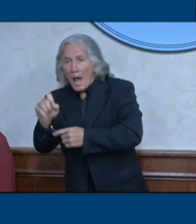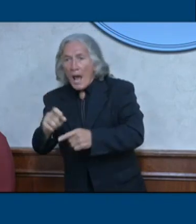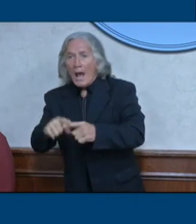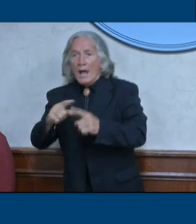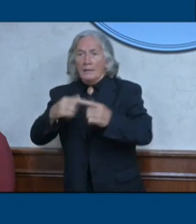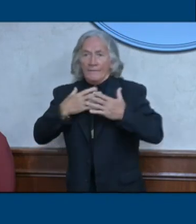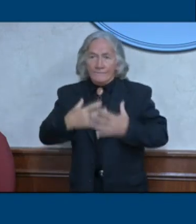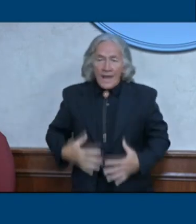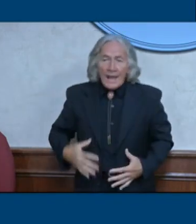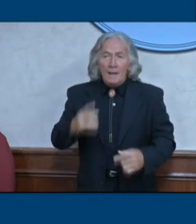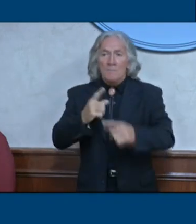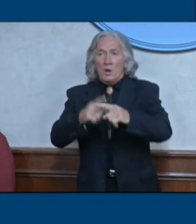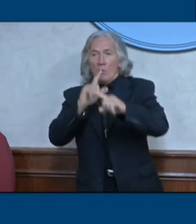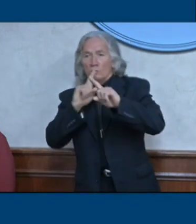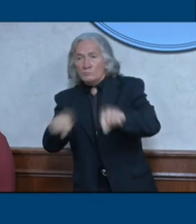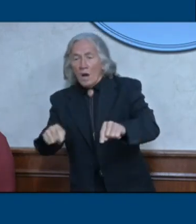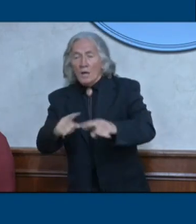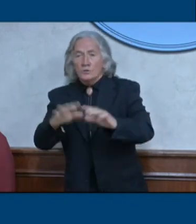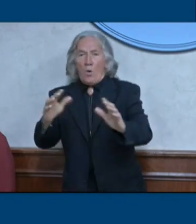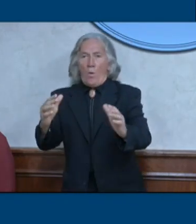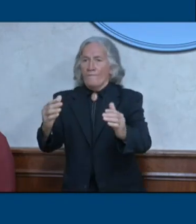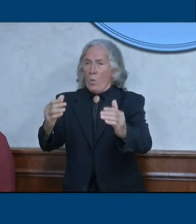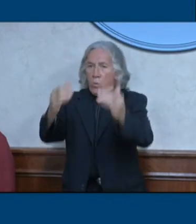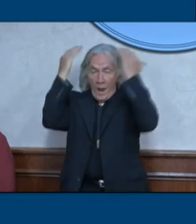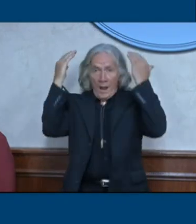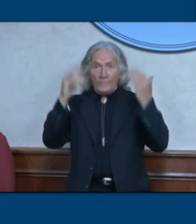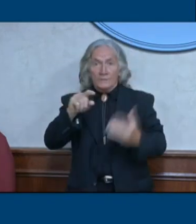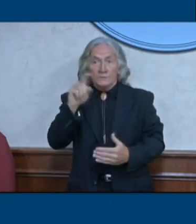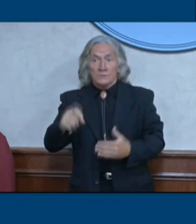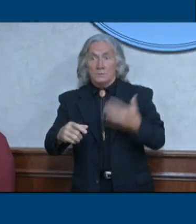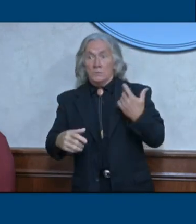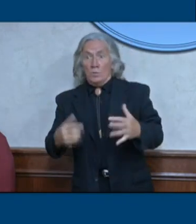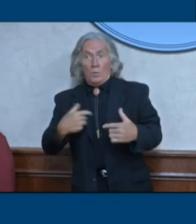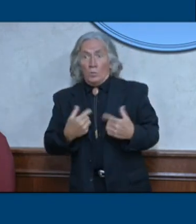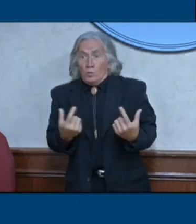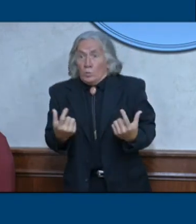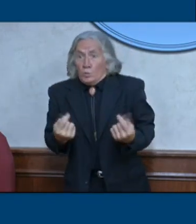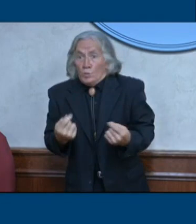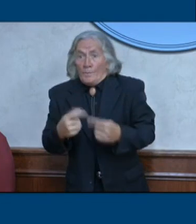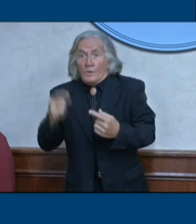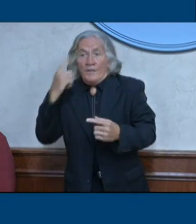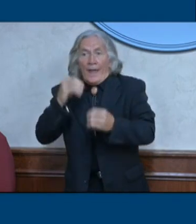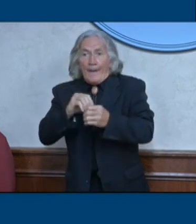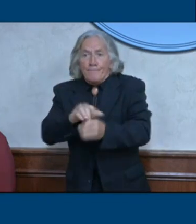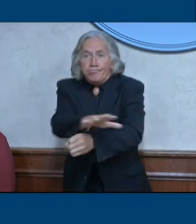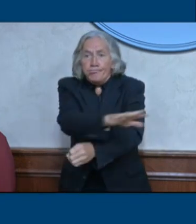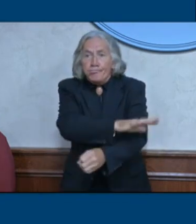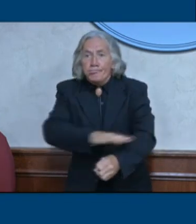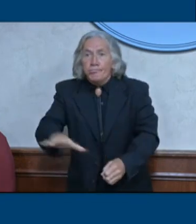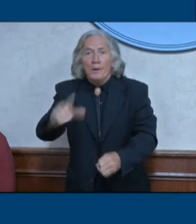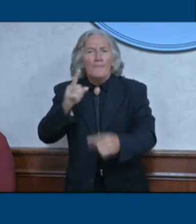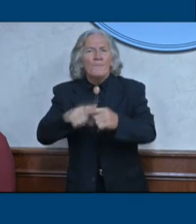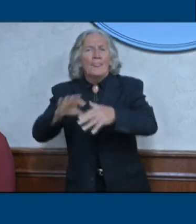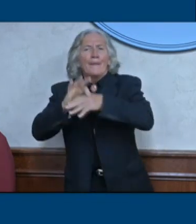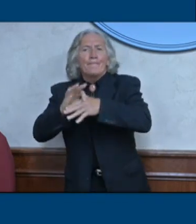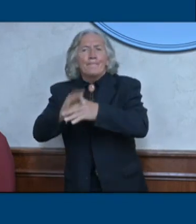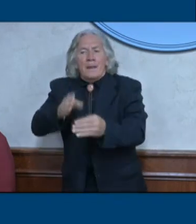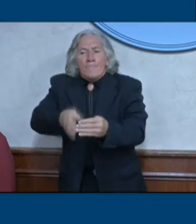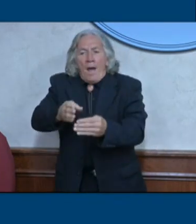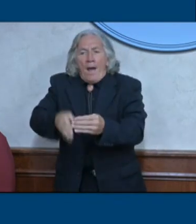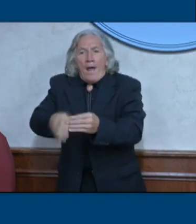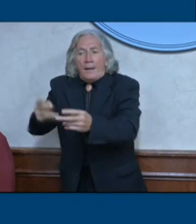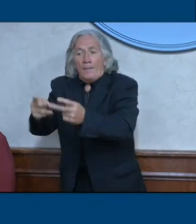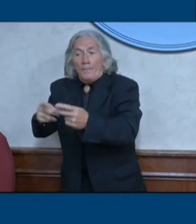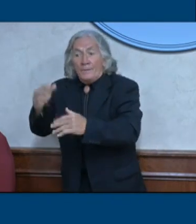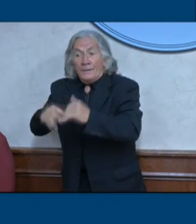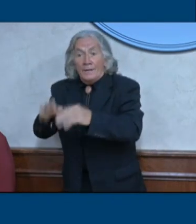and tests and response to the overwhelming number of people who were testing positive in that region because of outbreaks at meatpacking facilities as well as